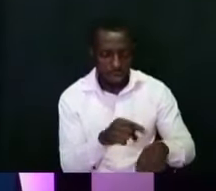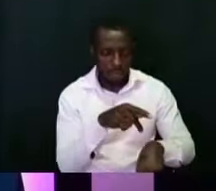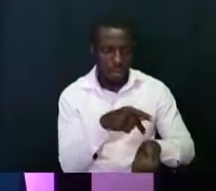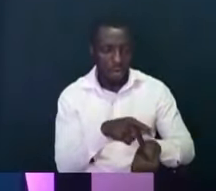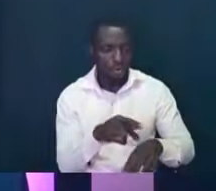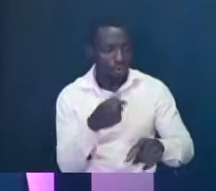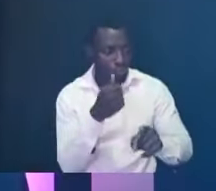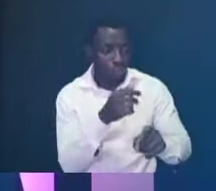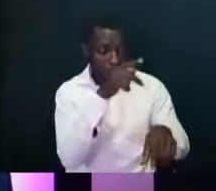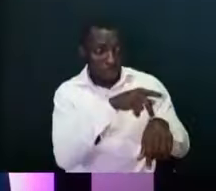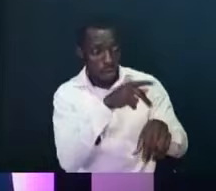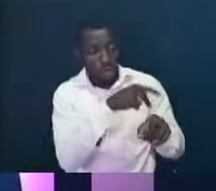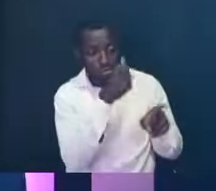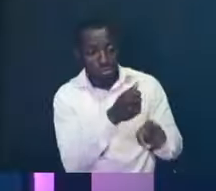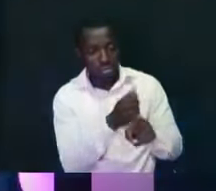is,